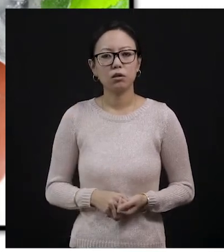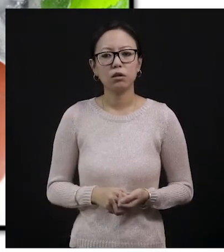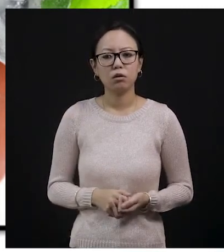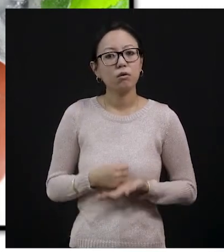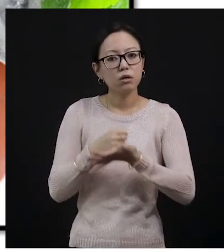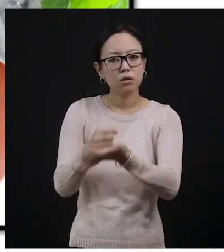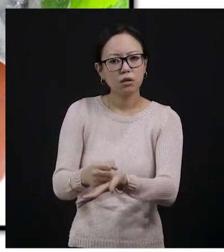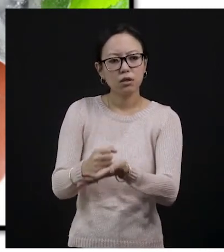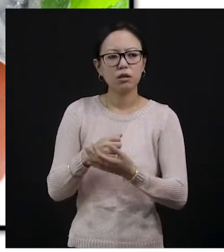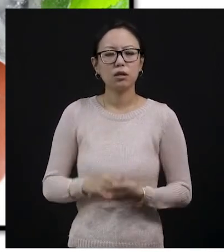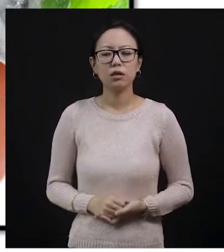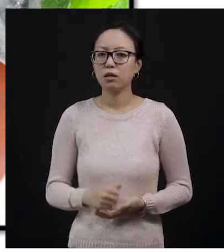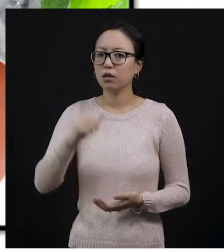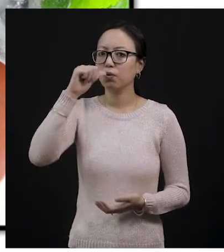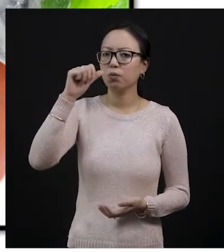droplets. Okay, here,